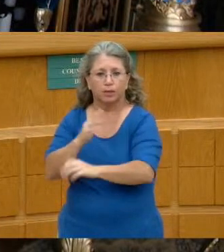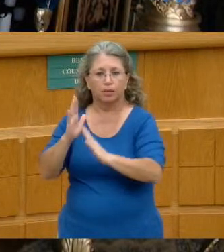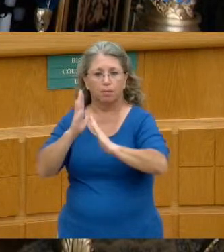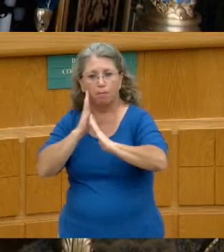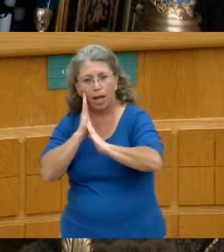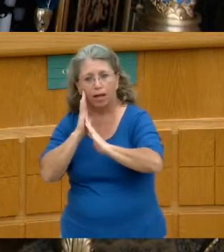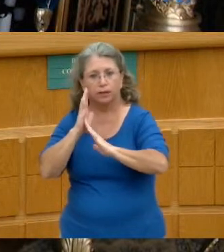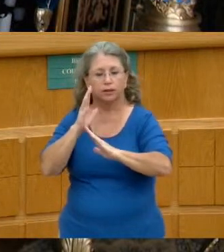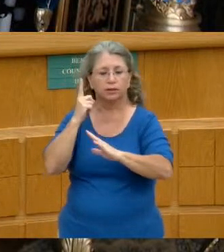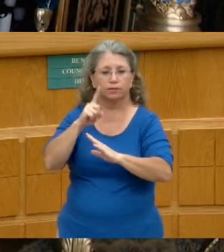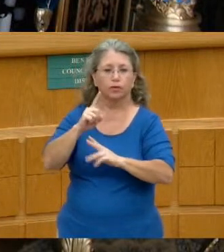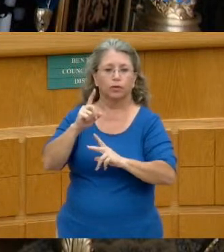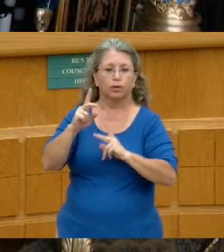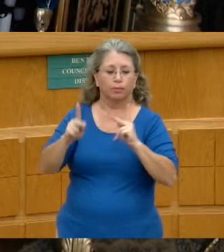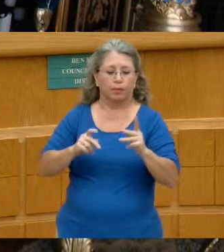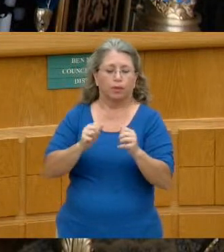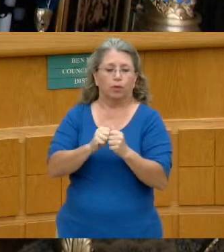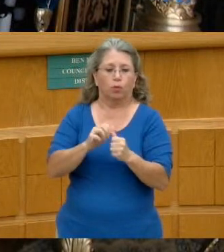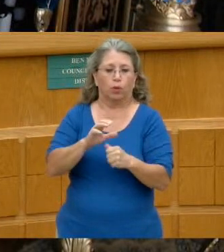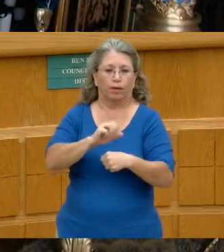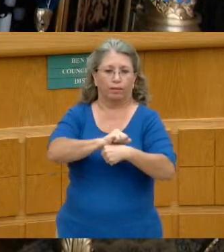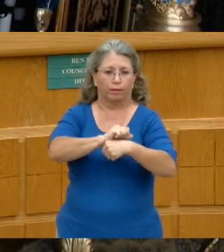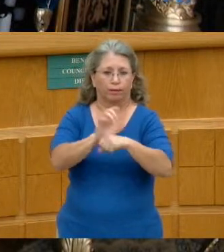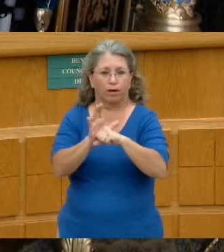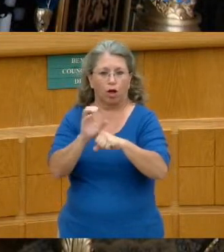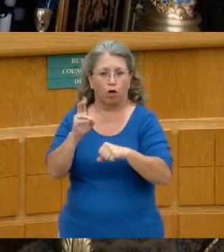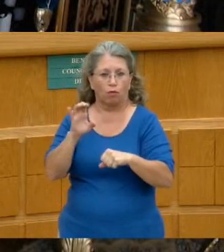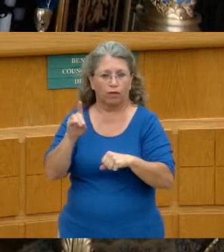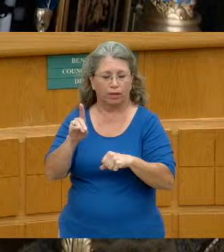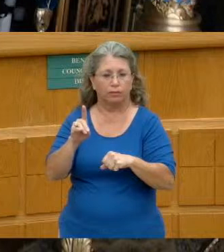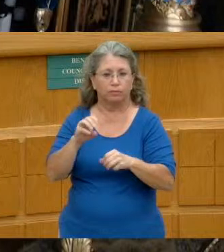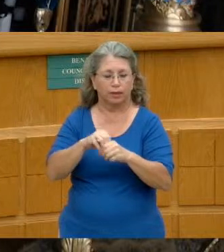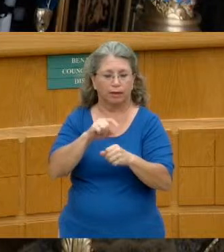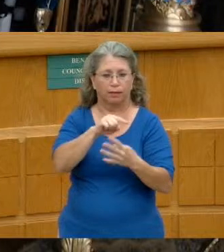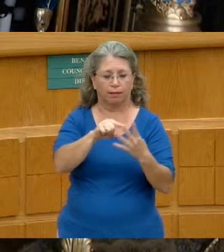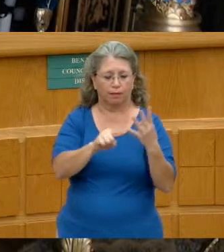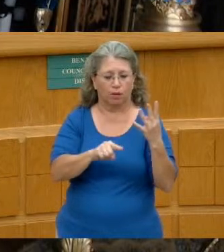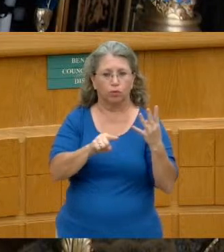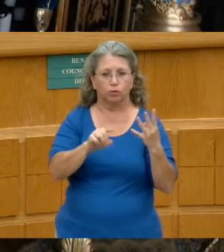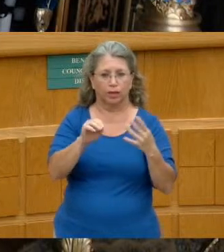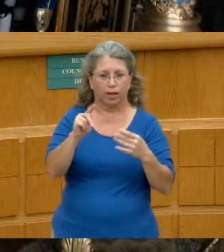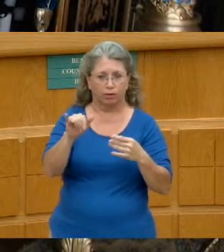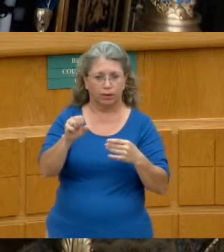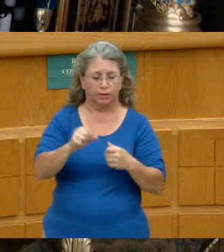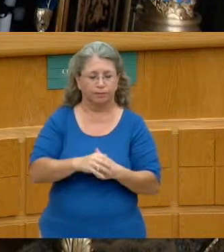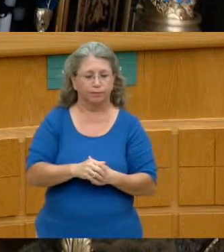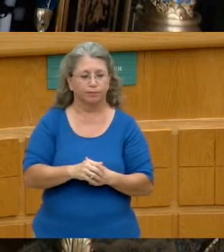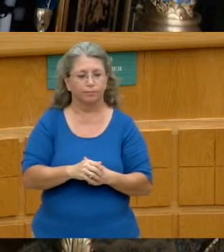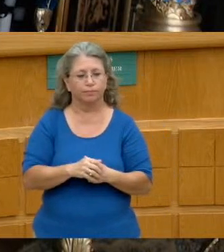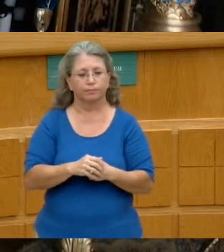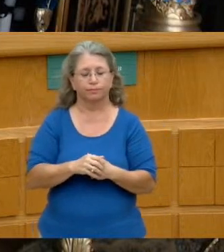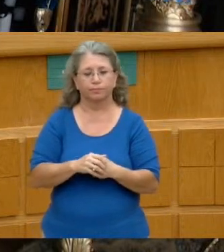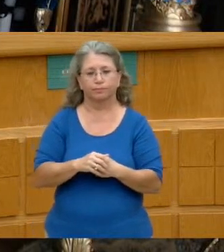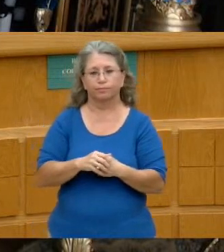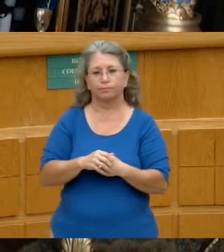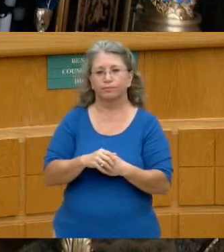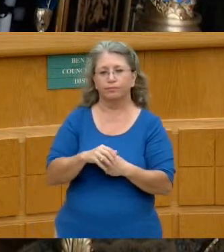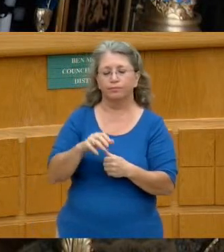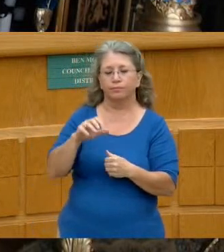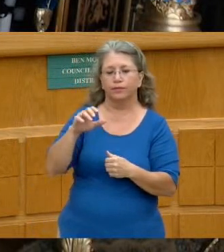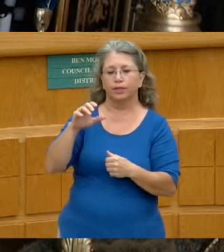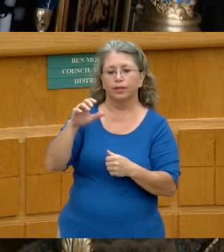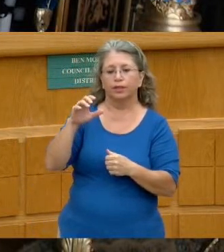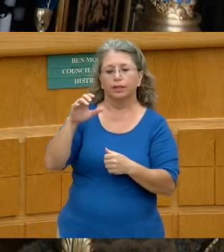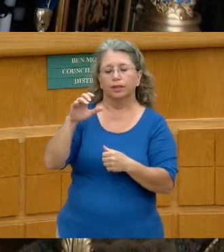be available. This proclamation amends the governor's previous executive orders, which really focused on the